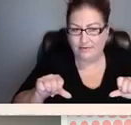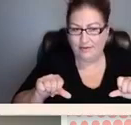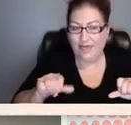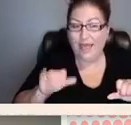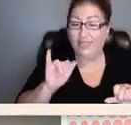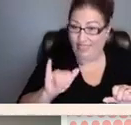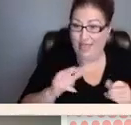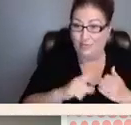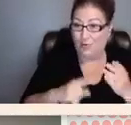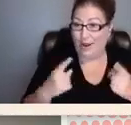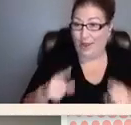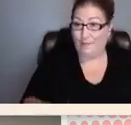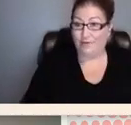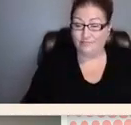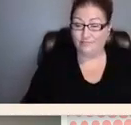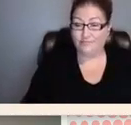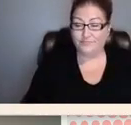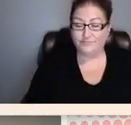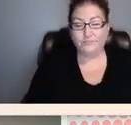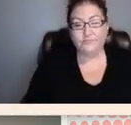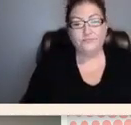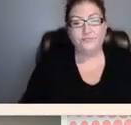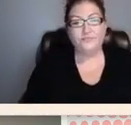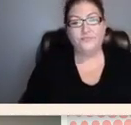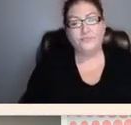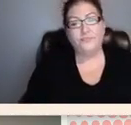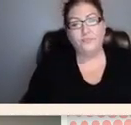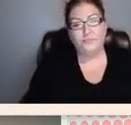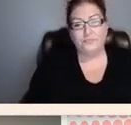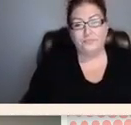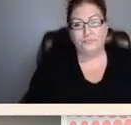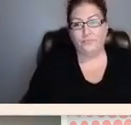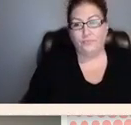happened. Now, throughout this